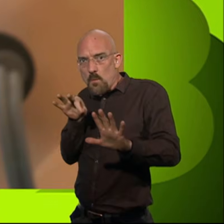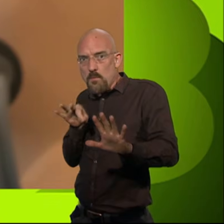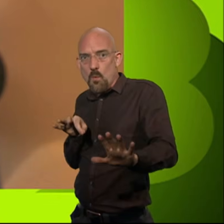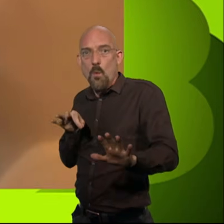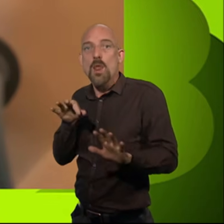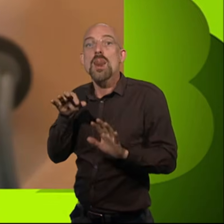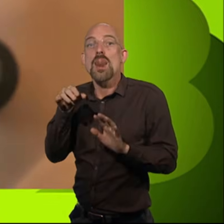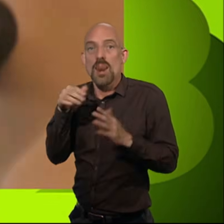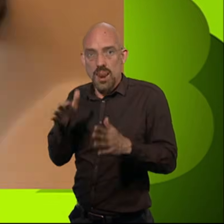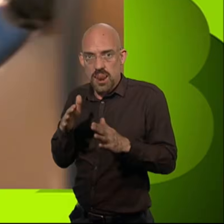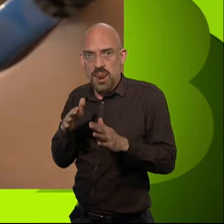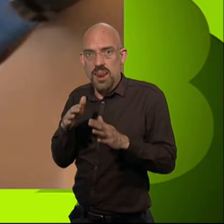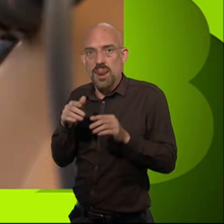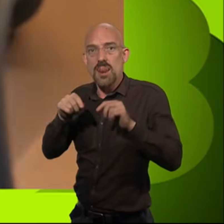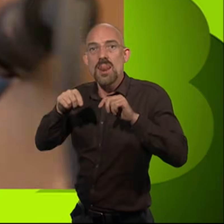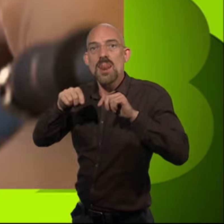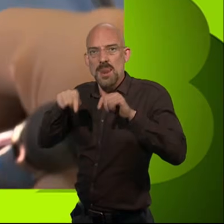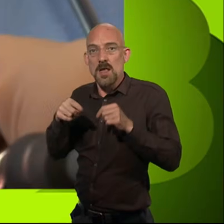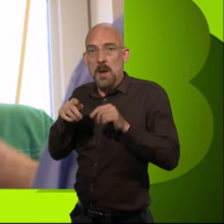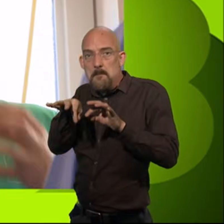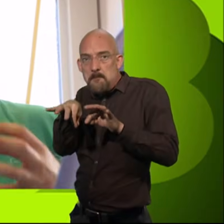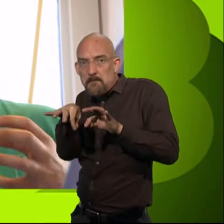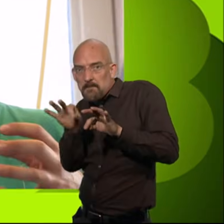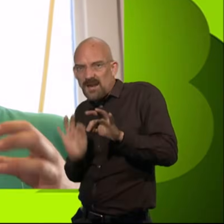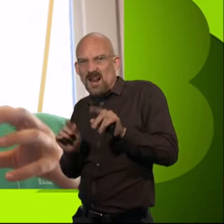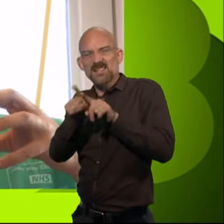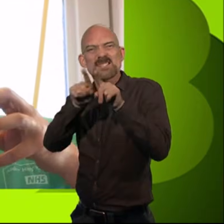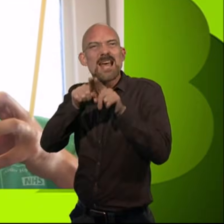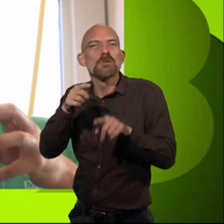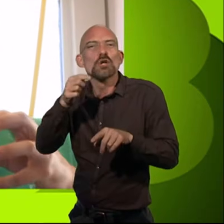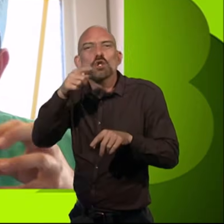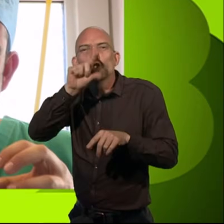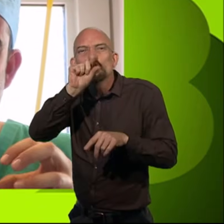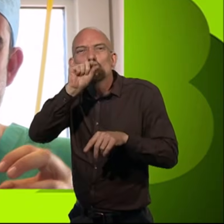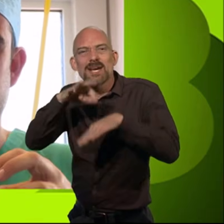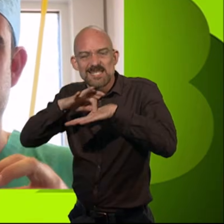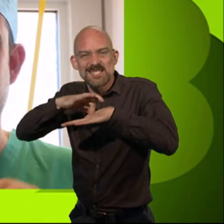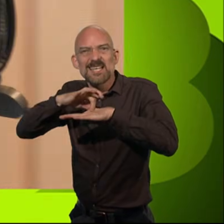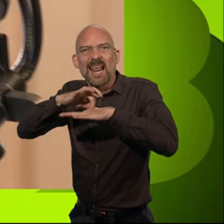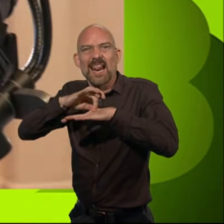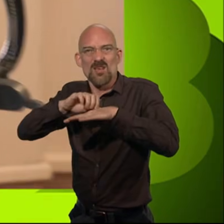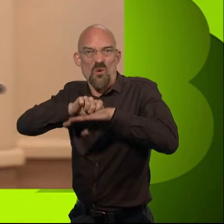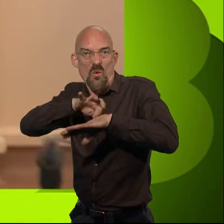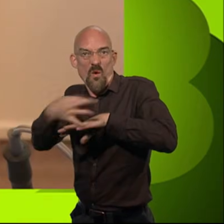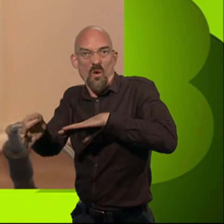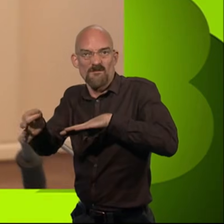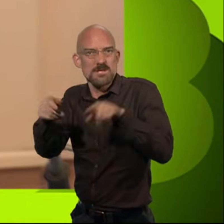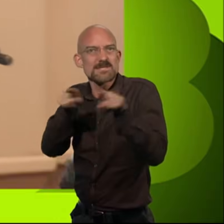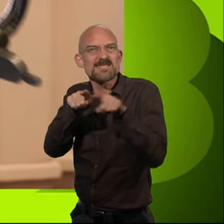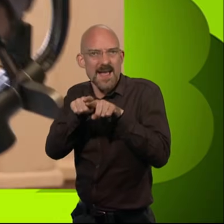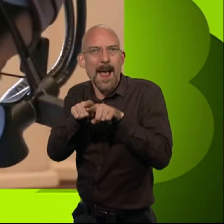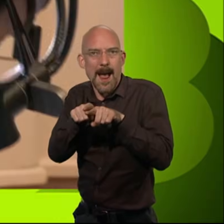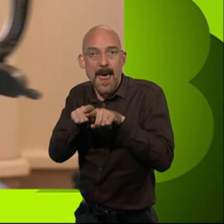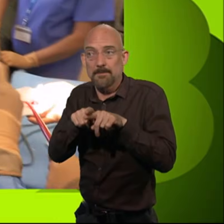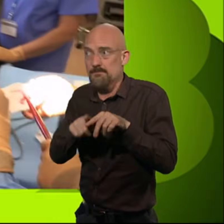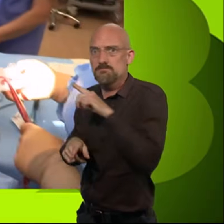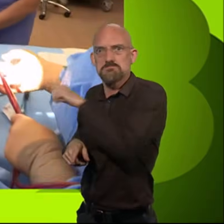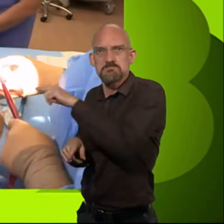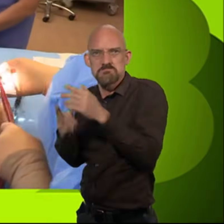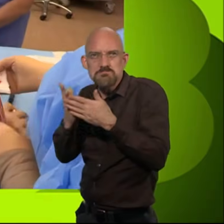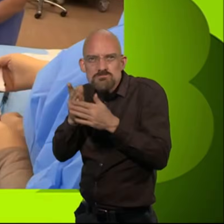it's almost like when you peel a piece of chicken skin off a chicken breast, you can kind of find the right direction to go through and lift it out.